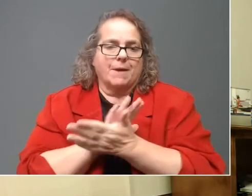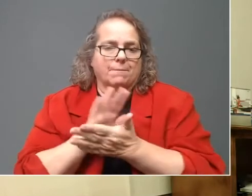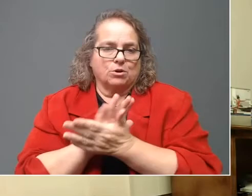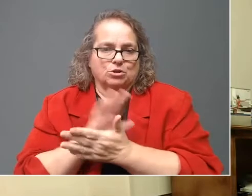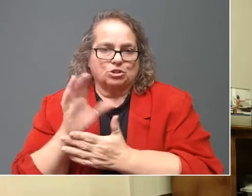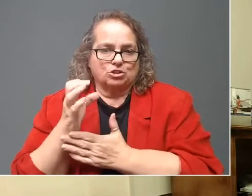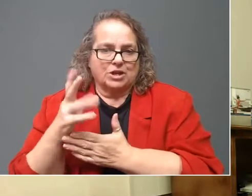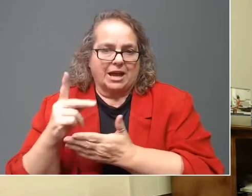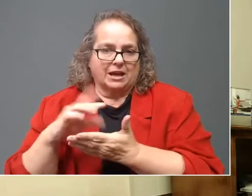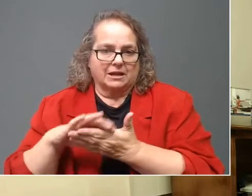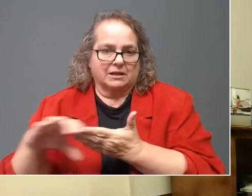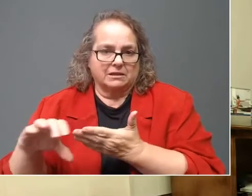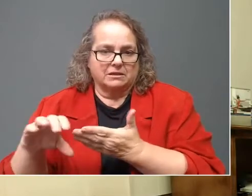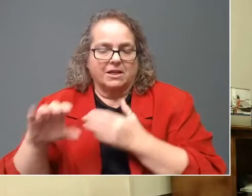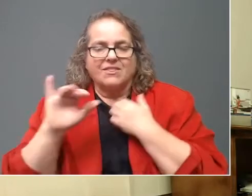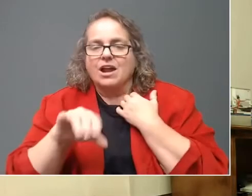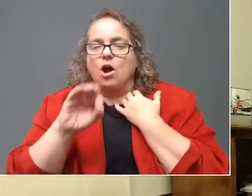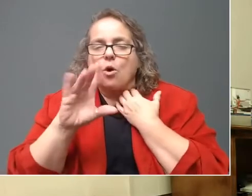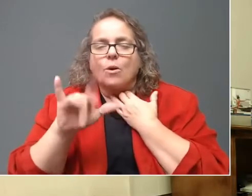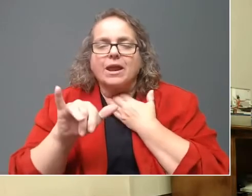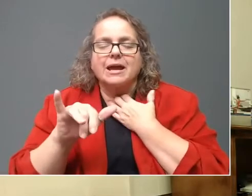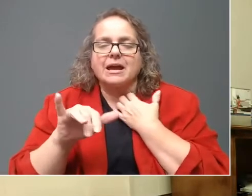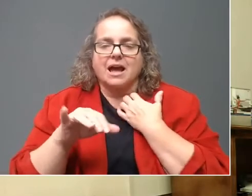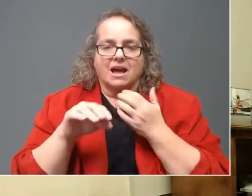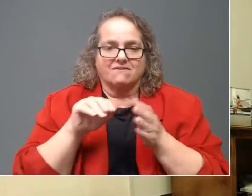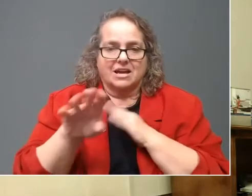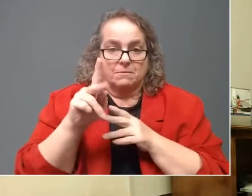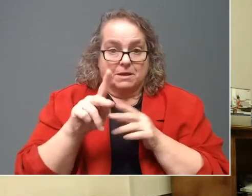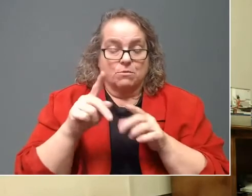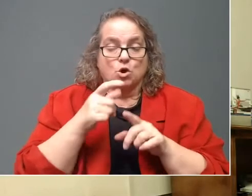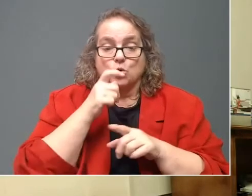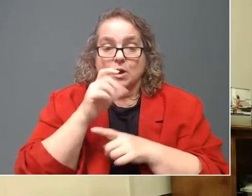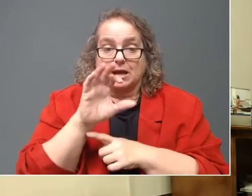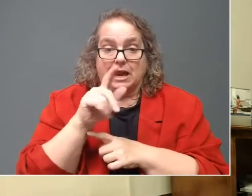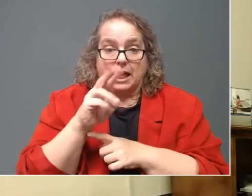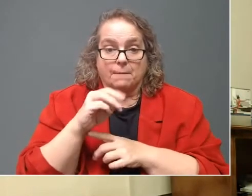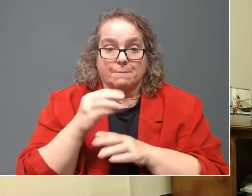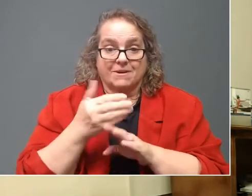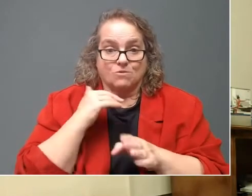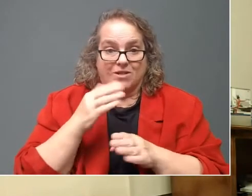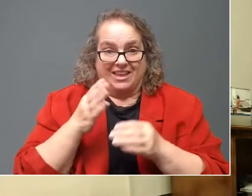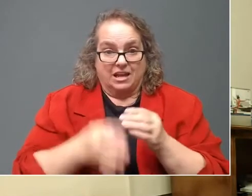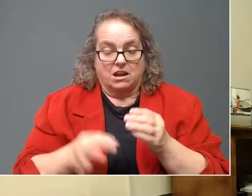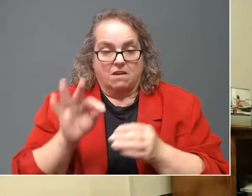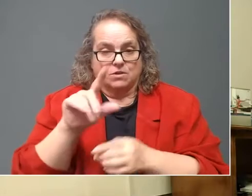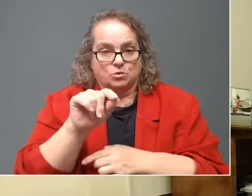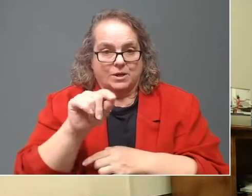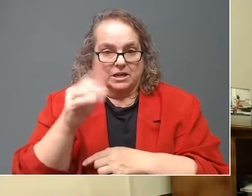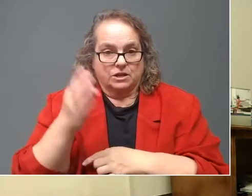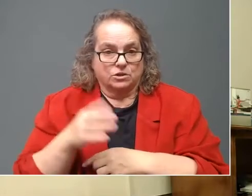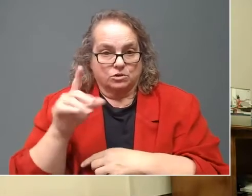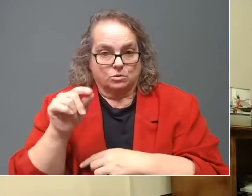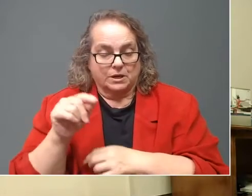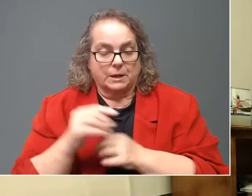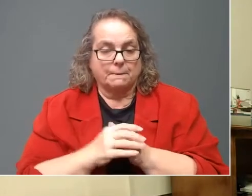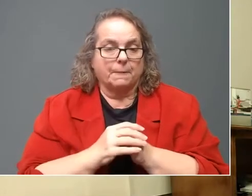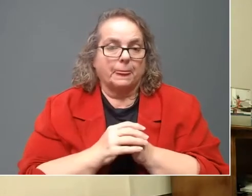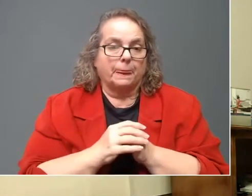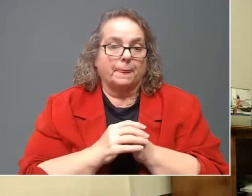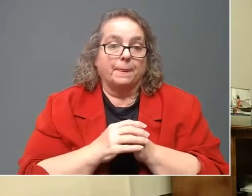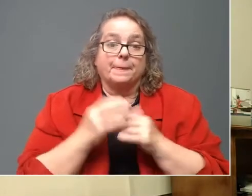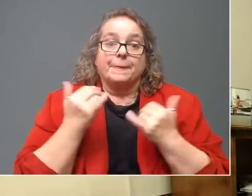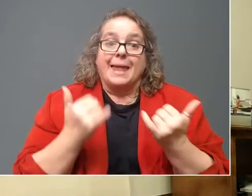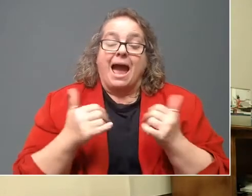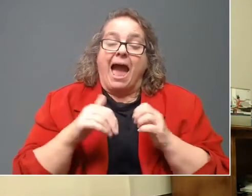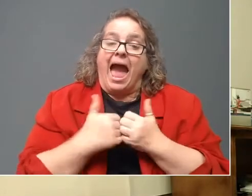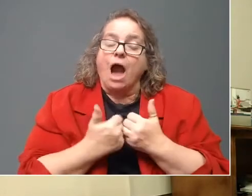claim was filed prior to the end of 2020. Now, last, I want to give some information on how you can report